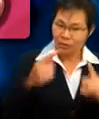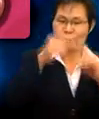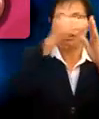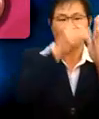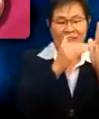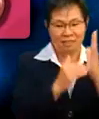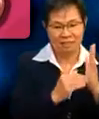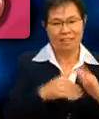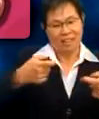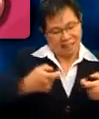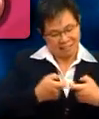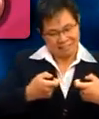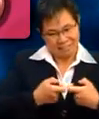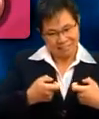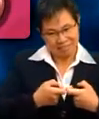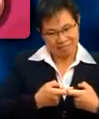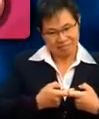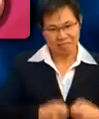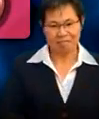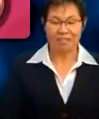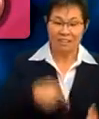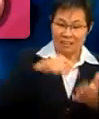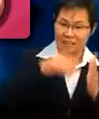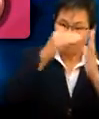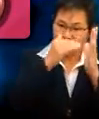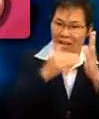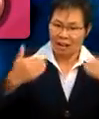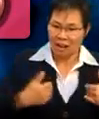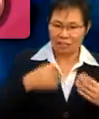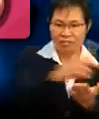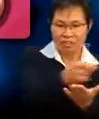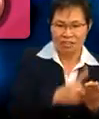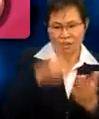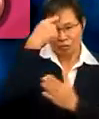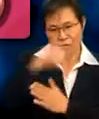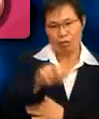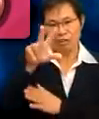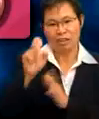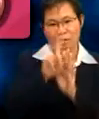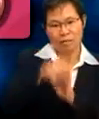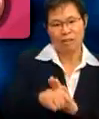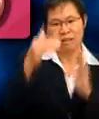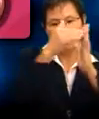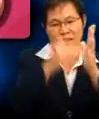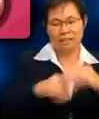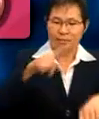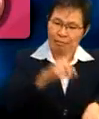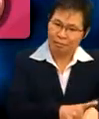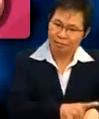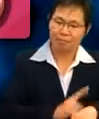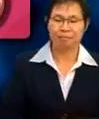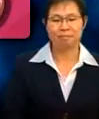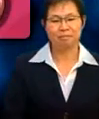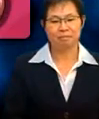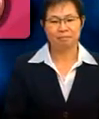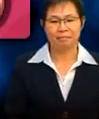Welcome to the lesson Electricity. This lesson has been designed for a 30 minutes lesson